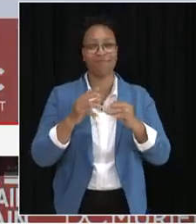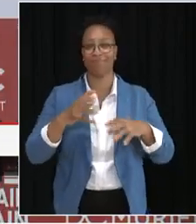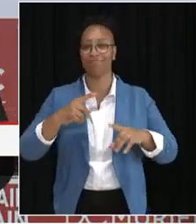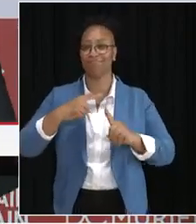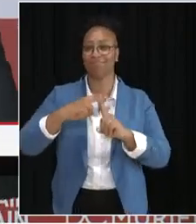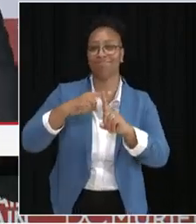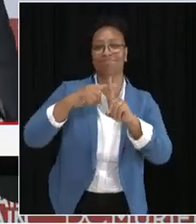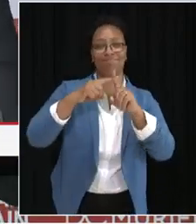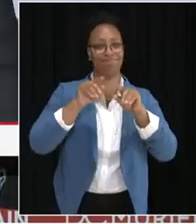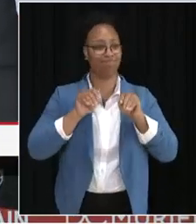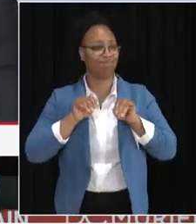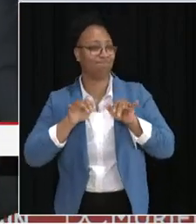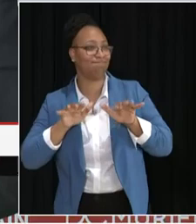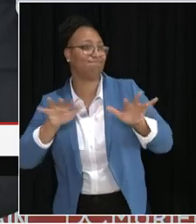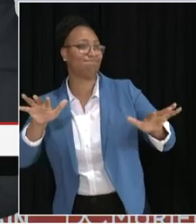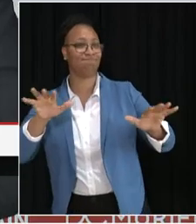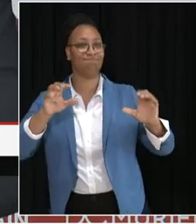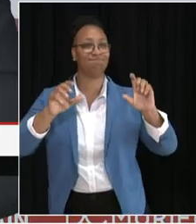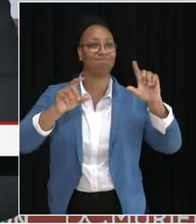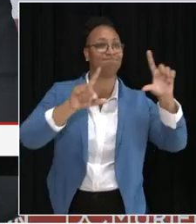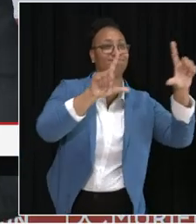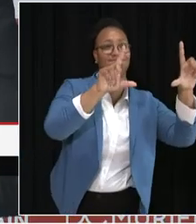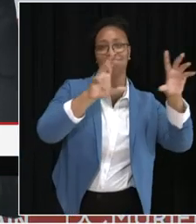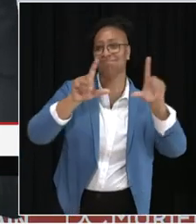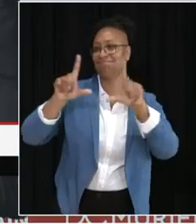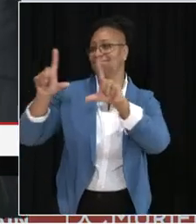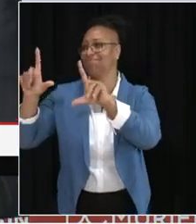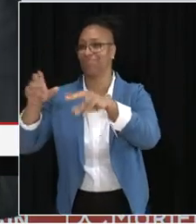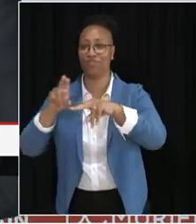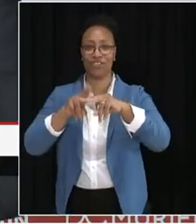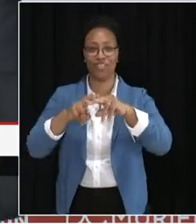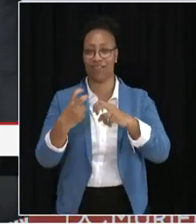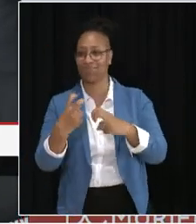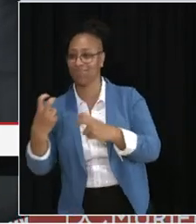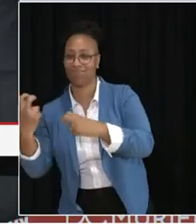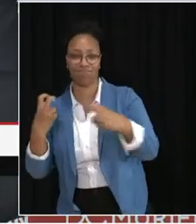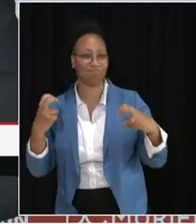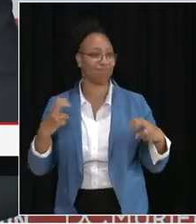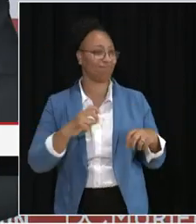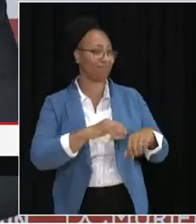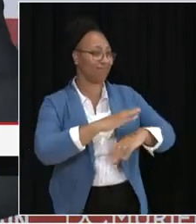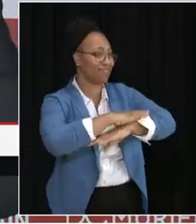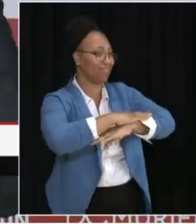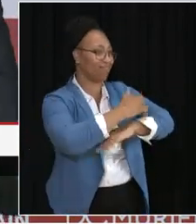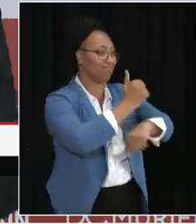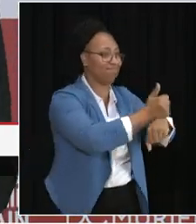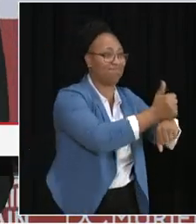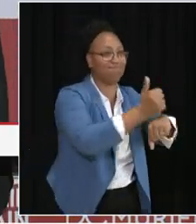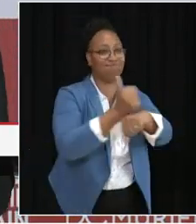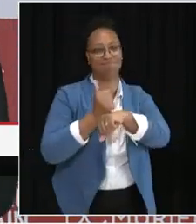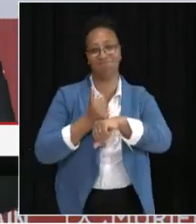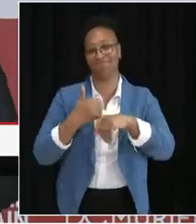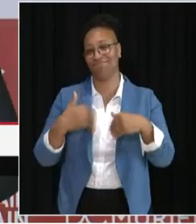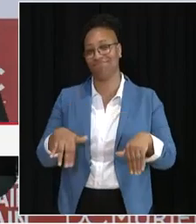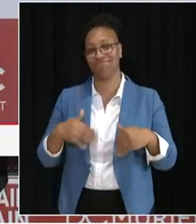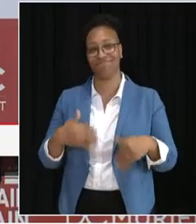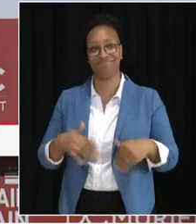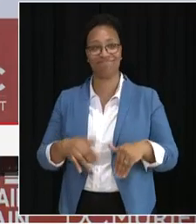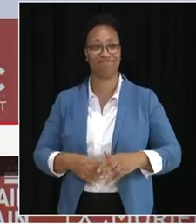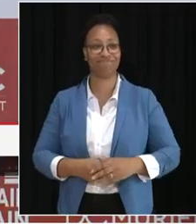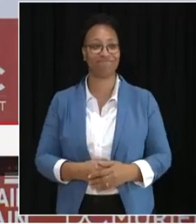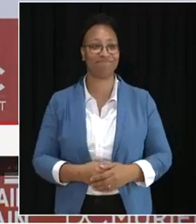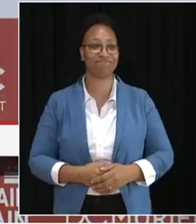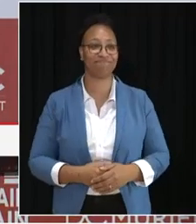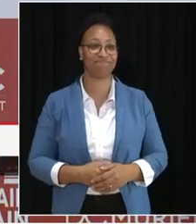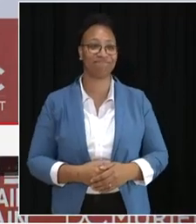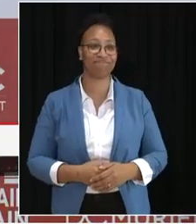ready, got us to the point that we are here today. Also, special shout out to Chief Ross, who was supporting that effort over the